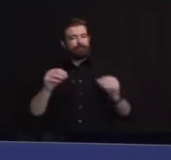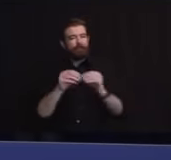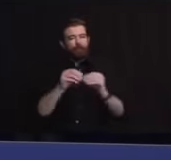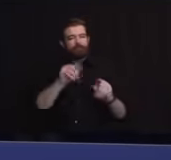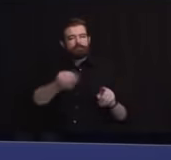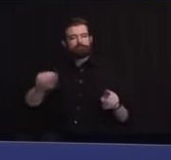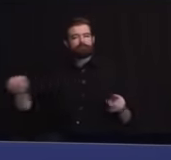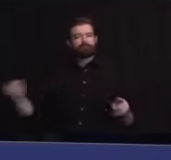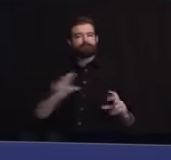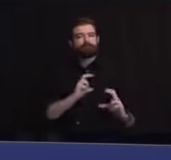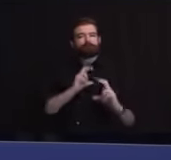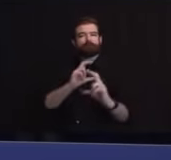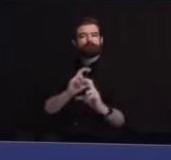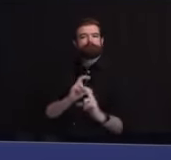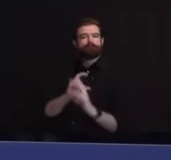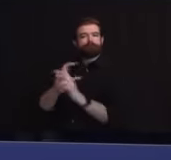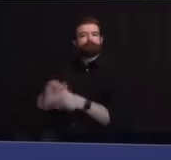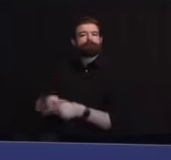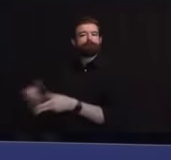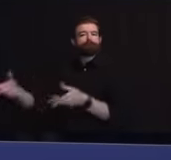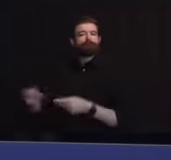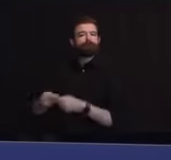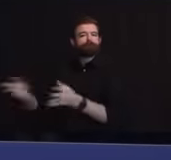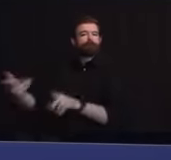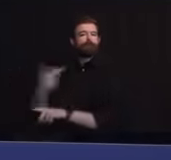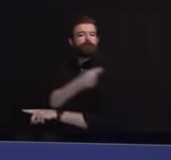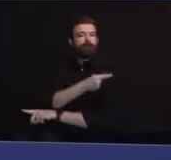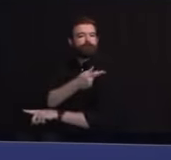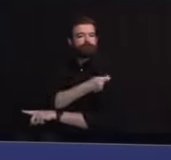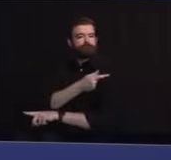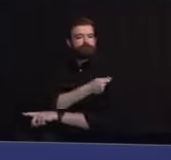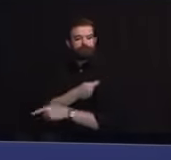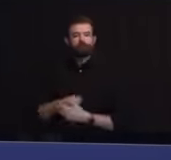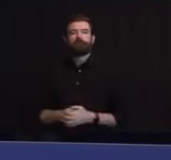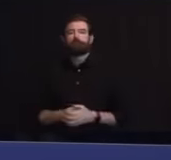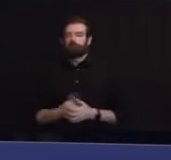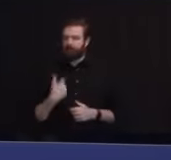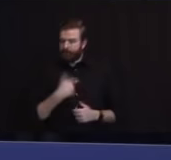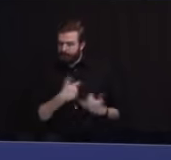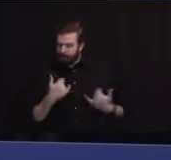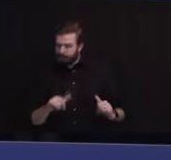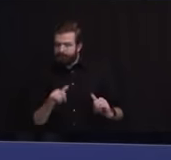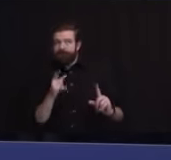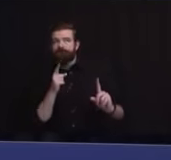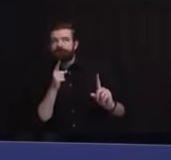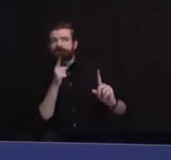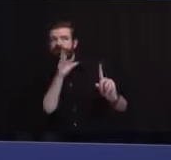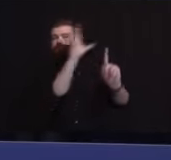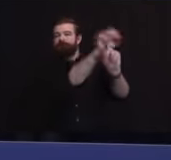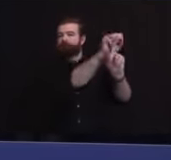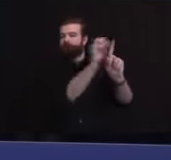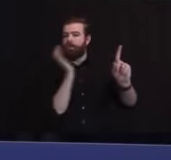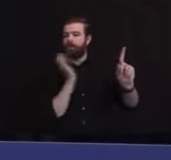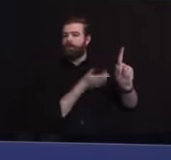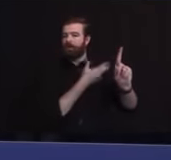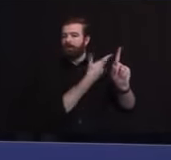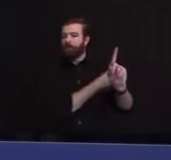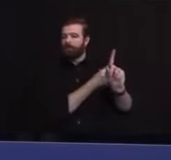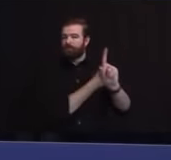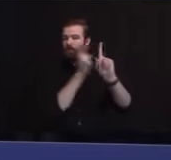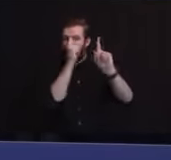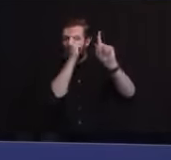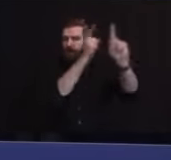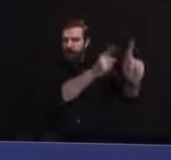in helping us meet our vaccination goals. We have also been tracking doses administered to New